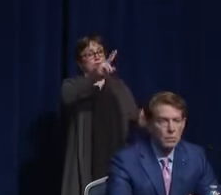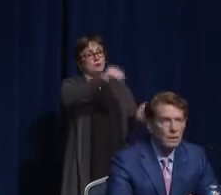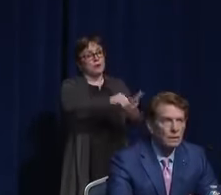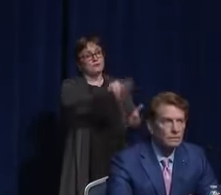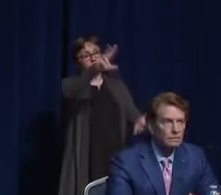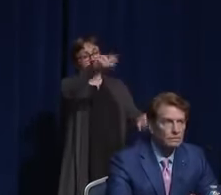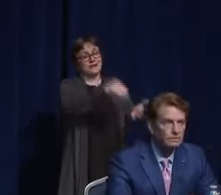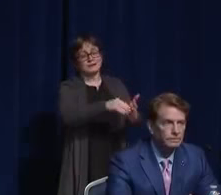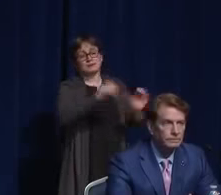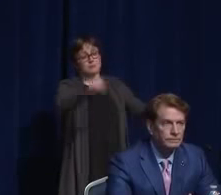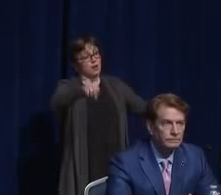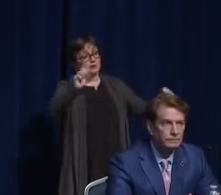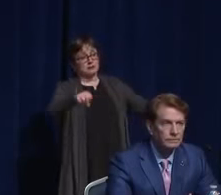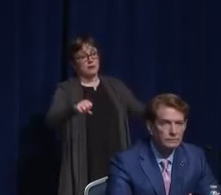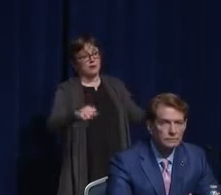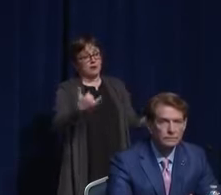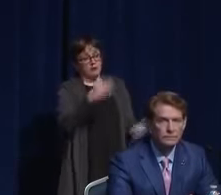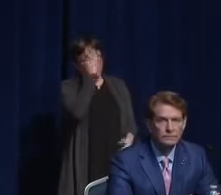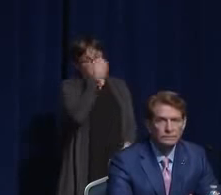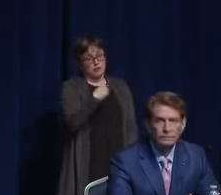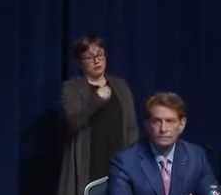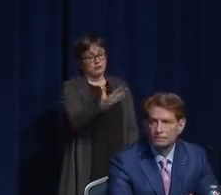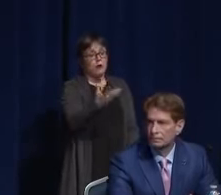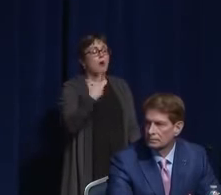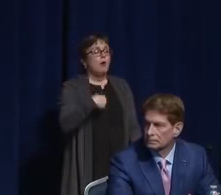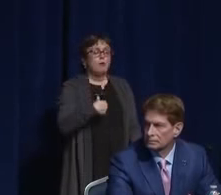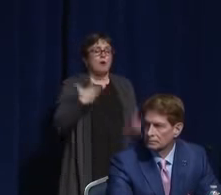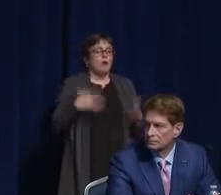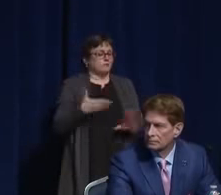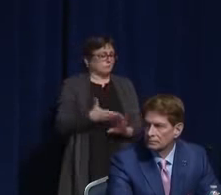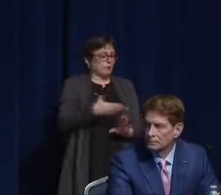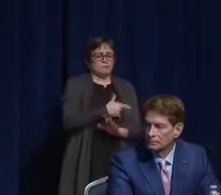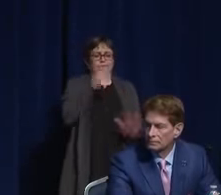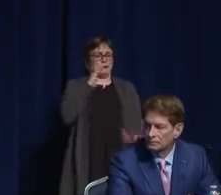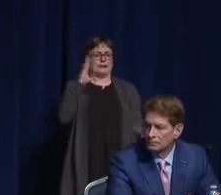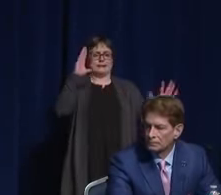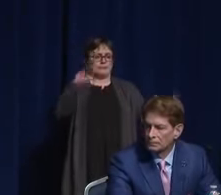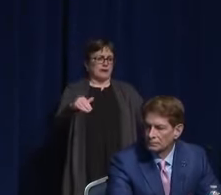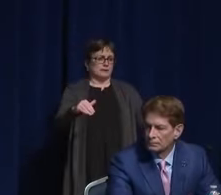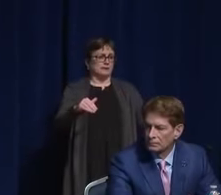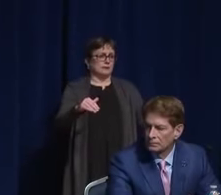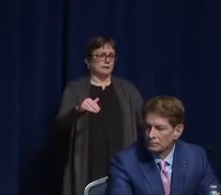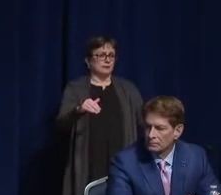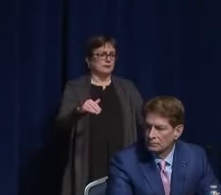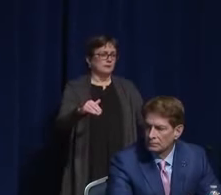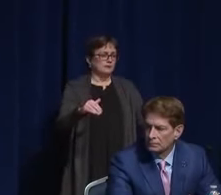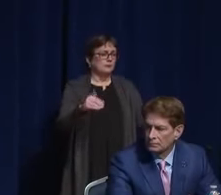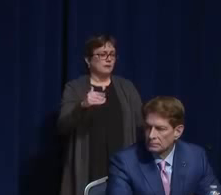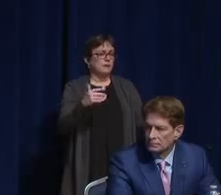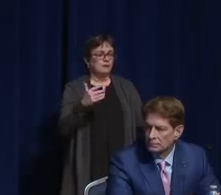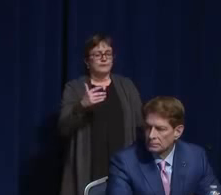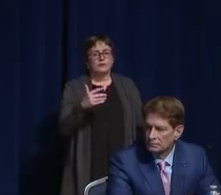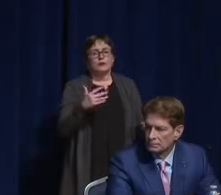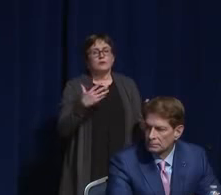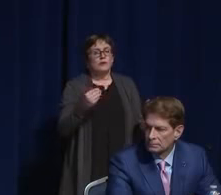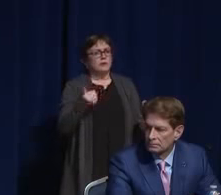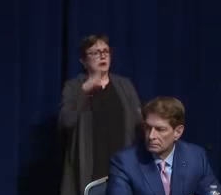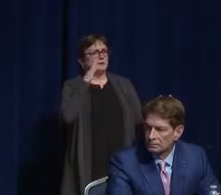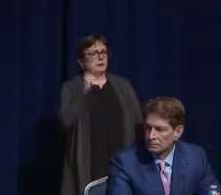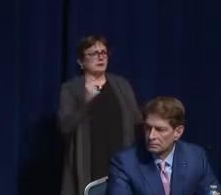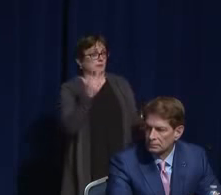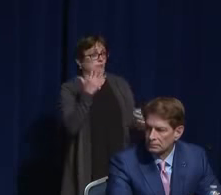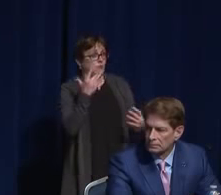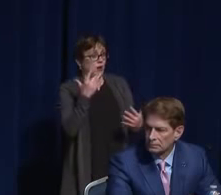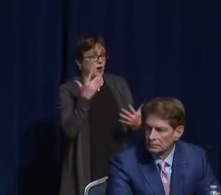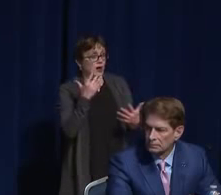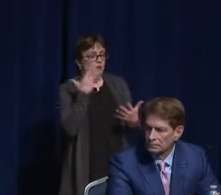today, as we've said all along, we expect that to happen. We expect it to happen for a couple of reasons, as I mentioned already,